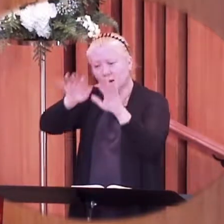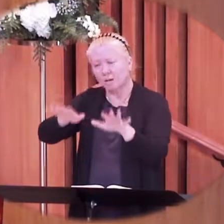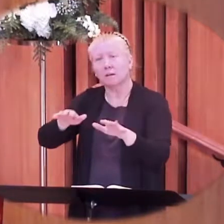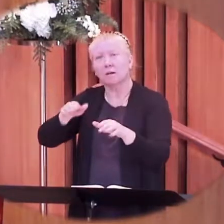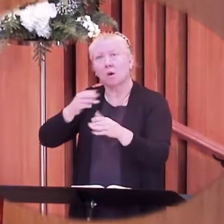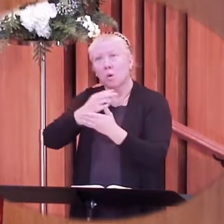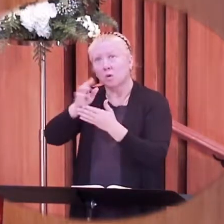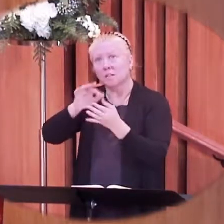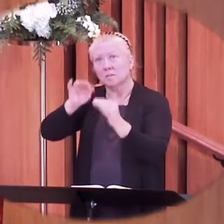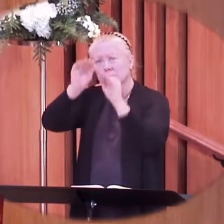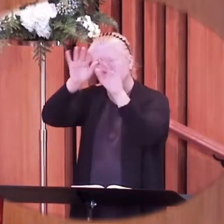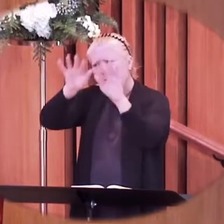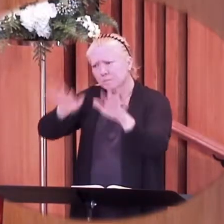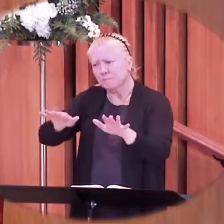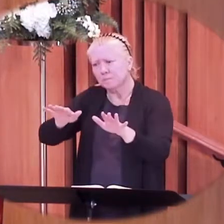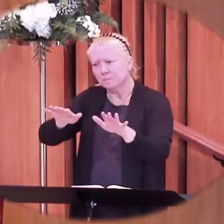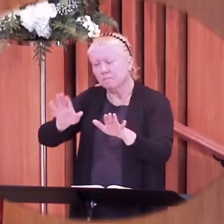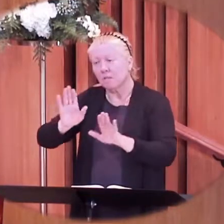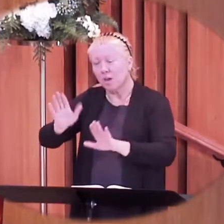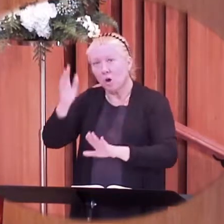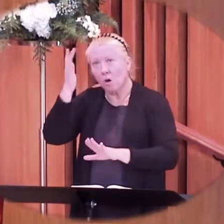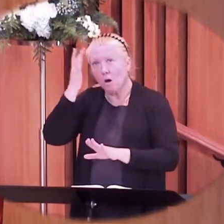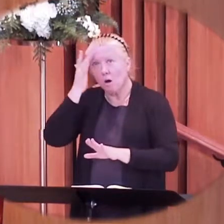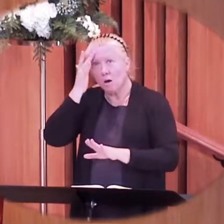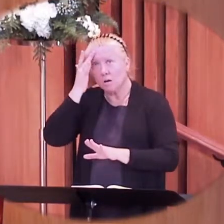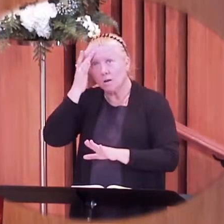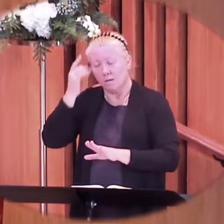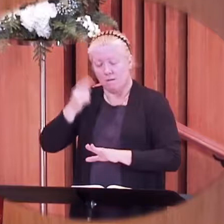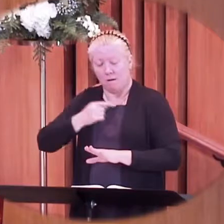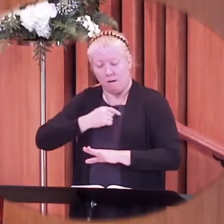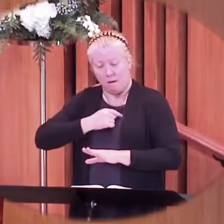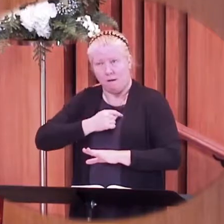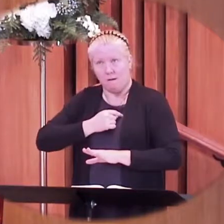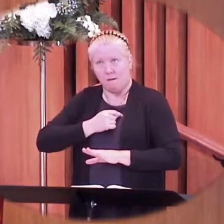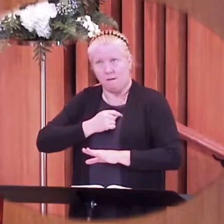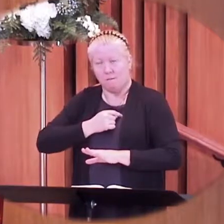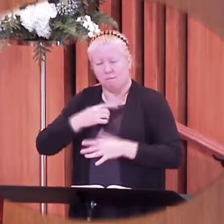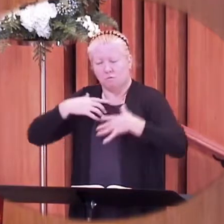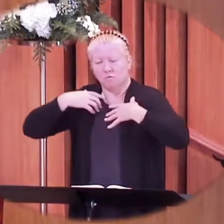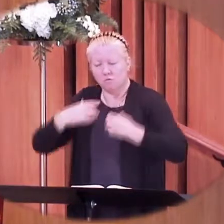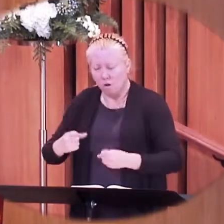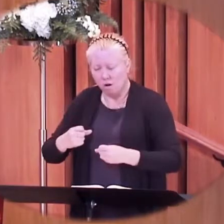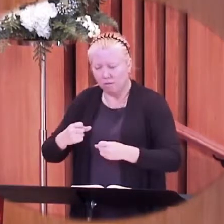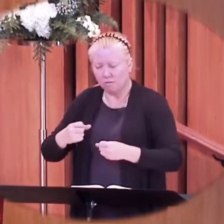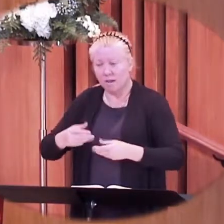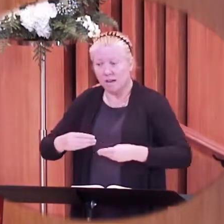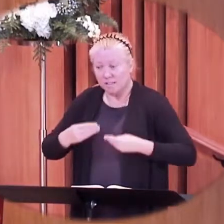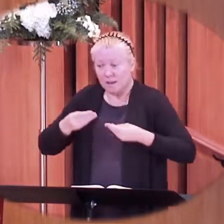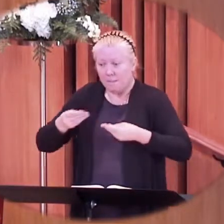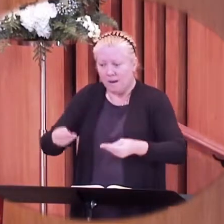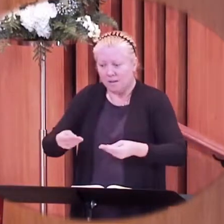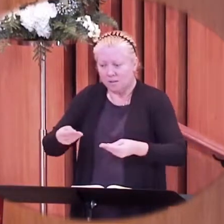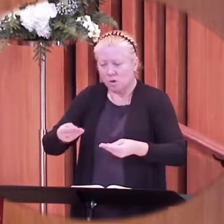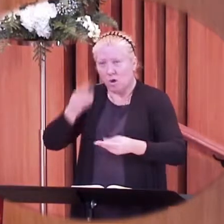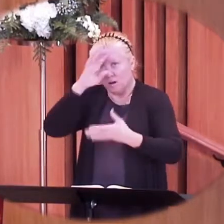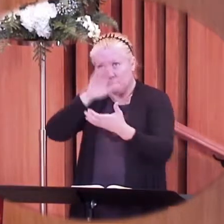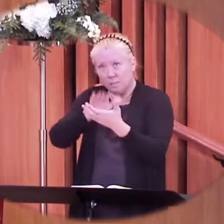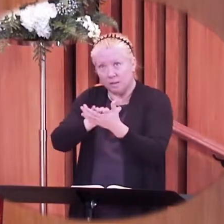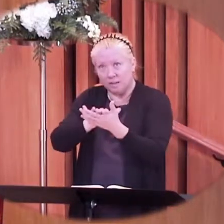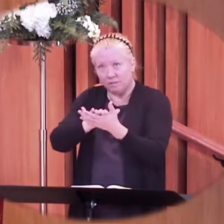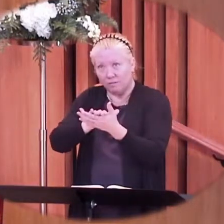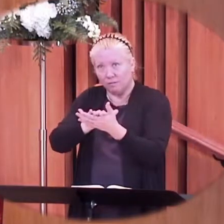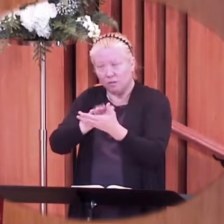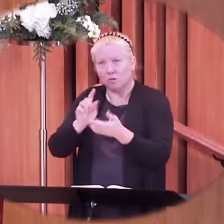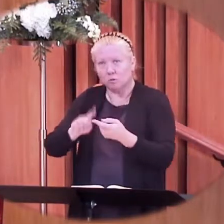Holy Spirit to fill their hearts and minds as they instill the faith of our church to our children. Let us